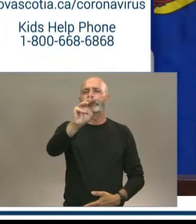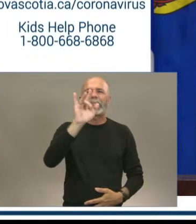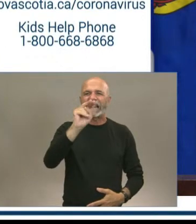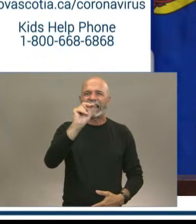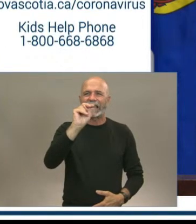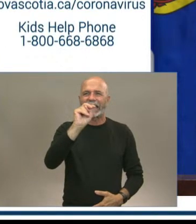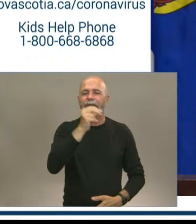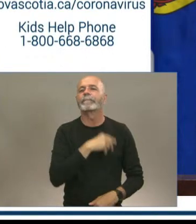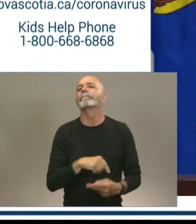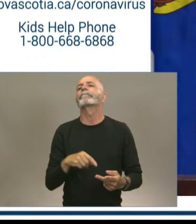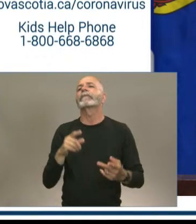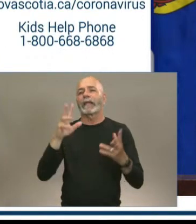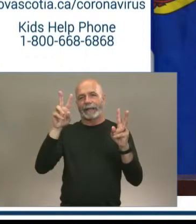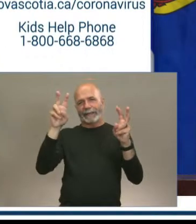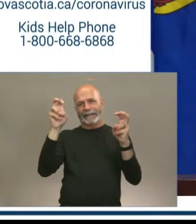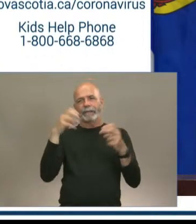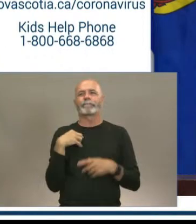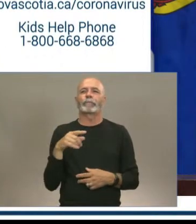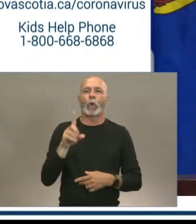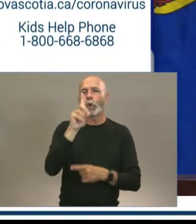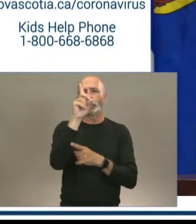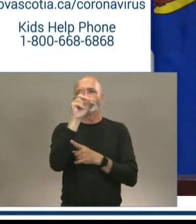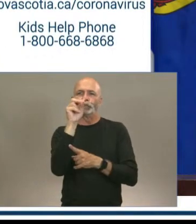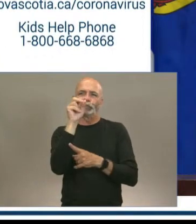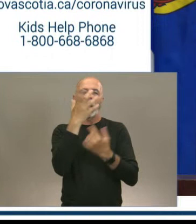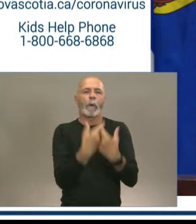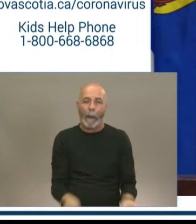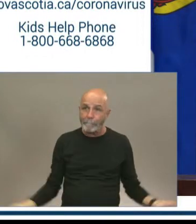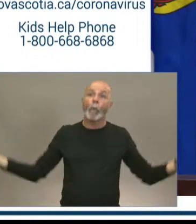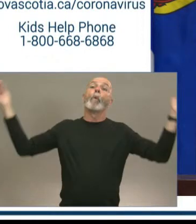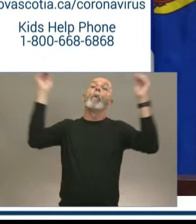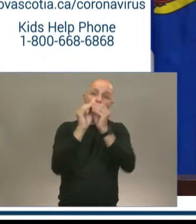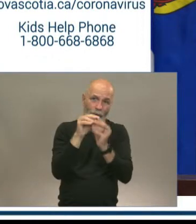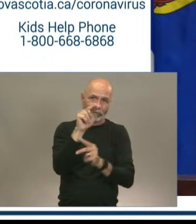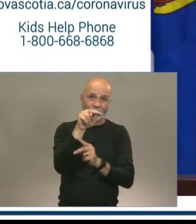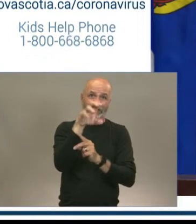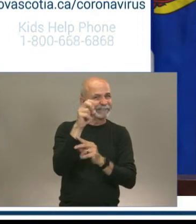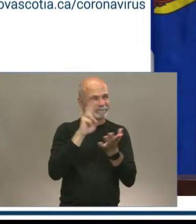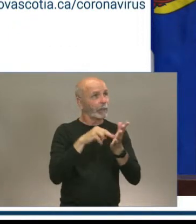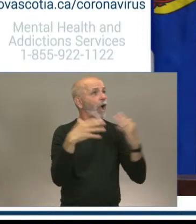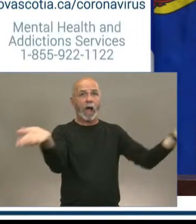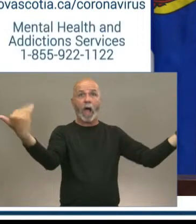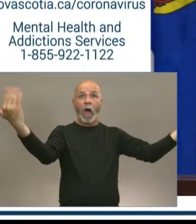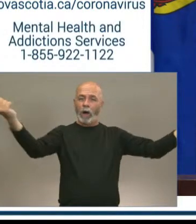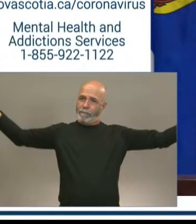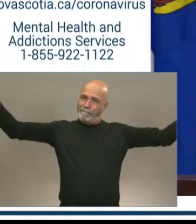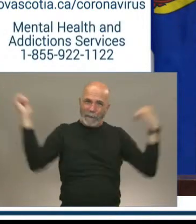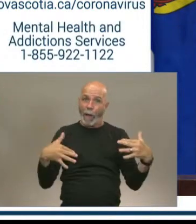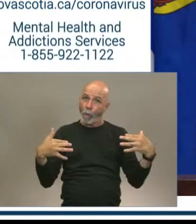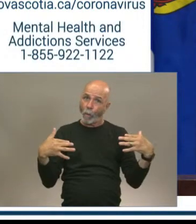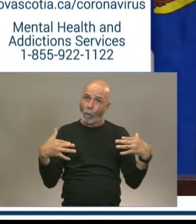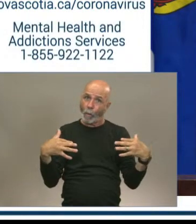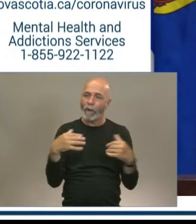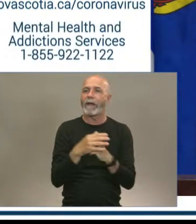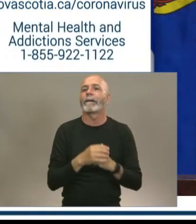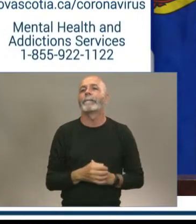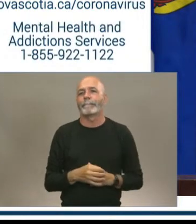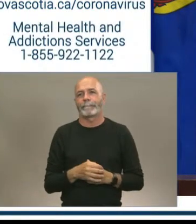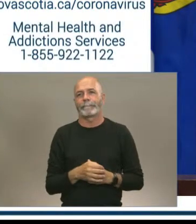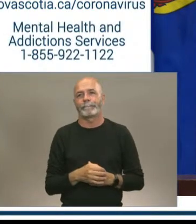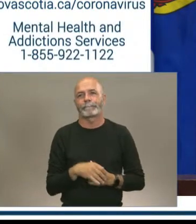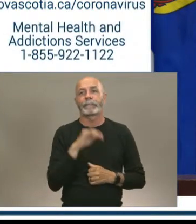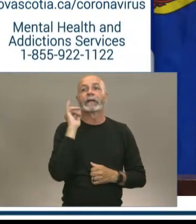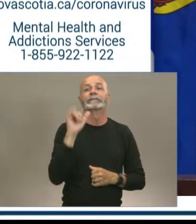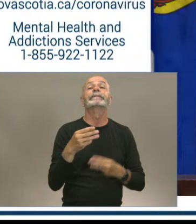province called Do More in Nova Scotia, and it's aimed at attracting more visitors to our province. Furthermore, Minister Kasoulis announced